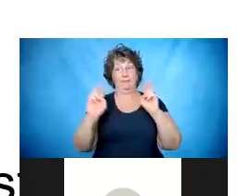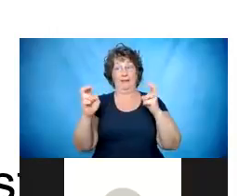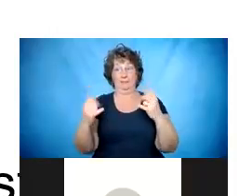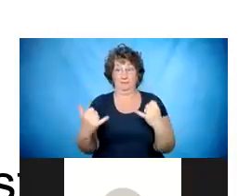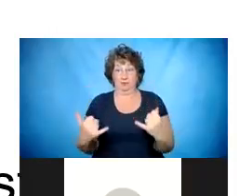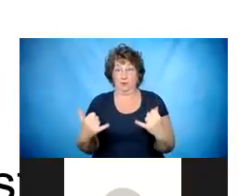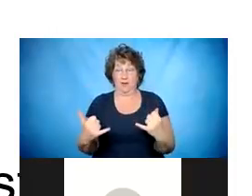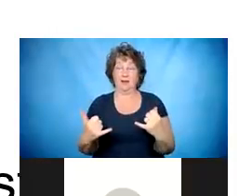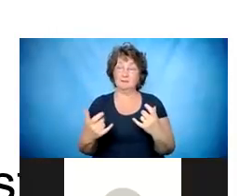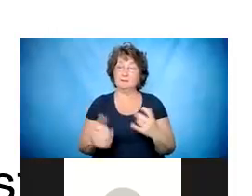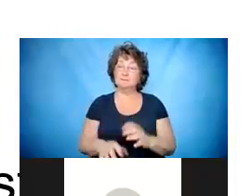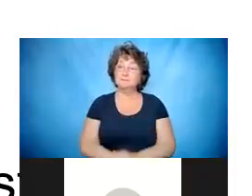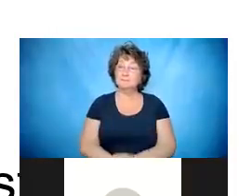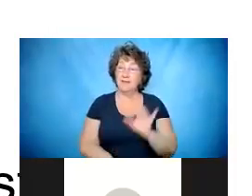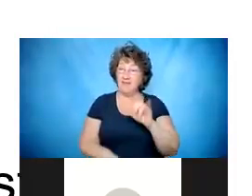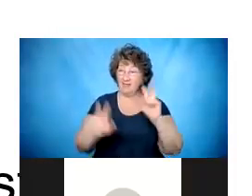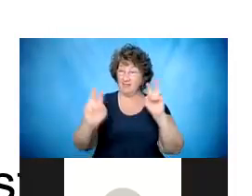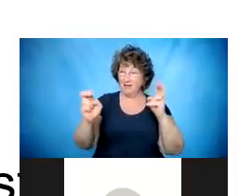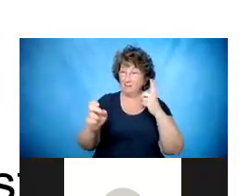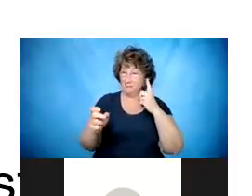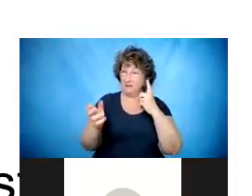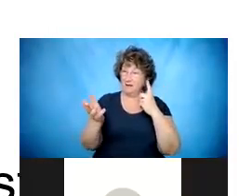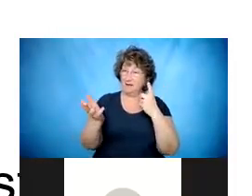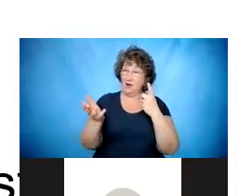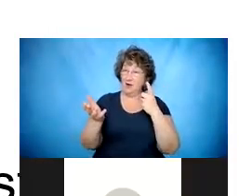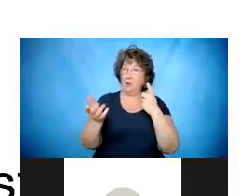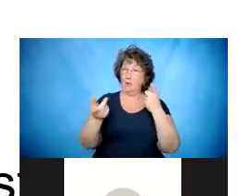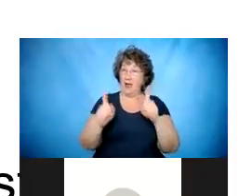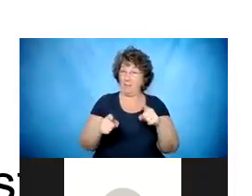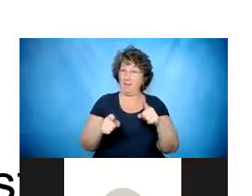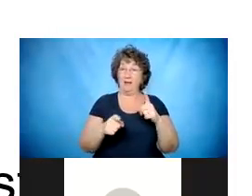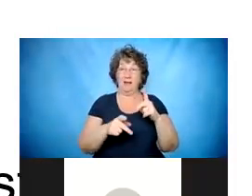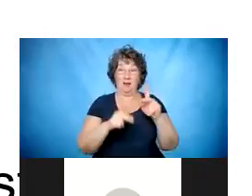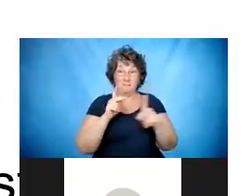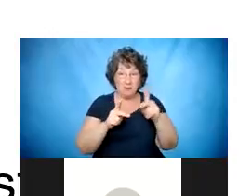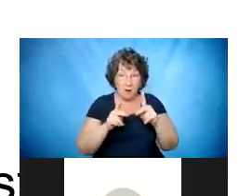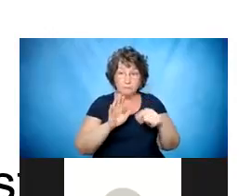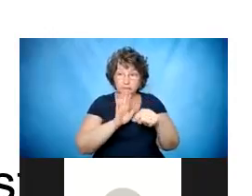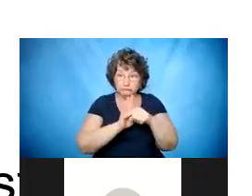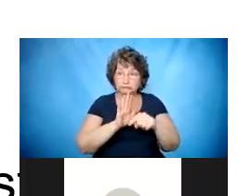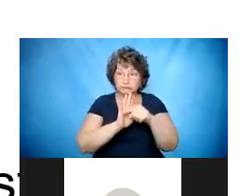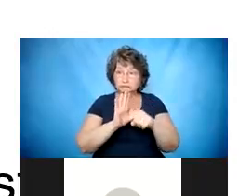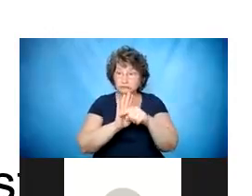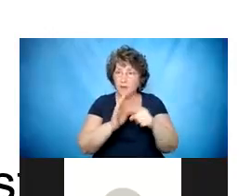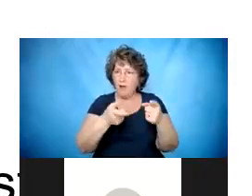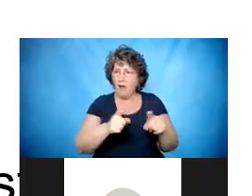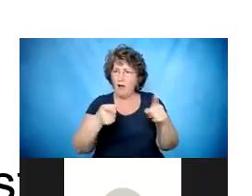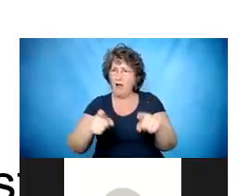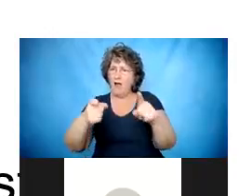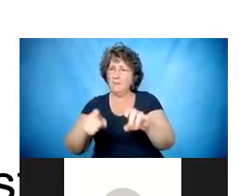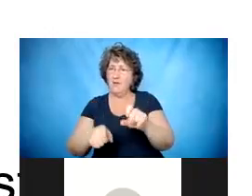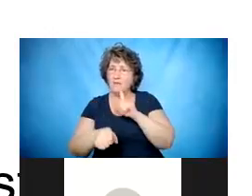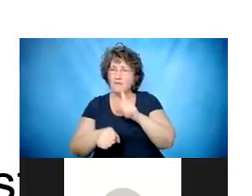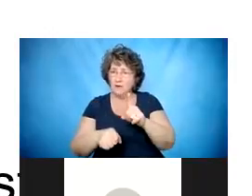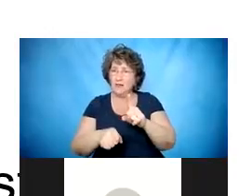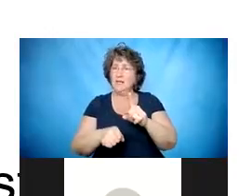that are done that kind of perpetuate the biases and shade people's kind of, both